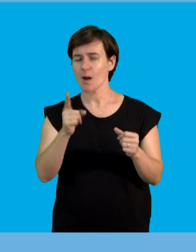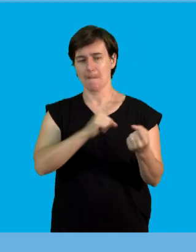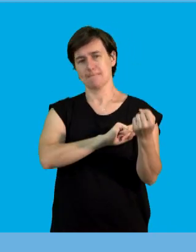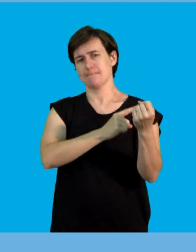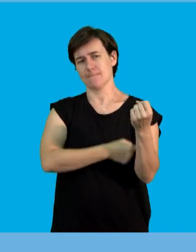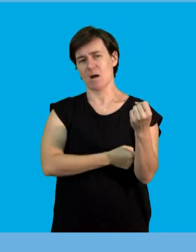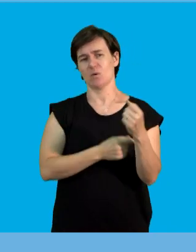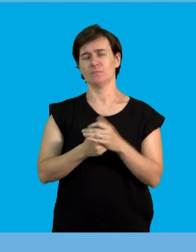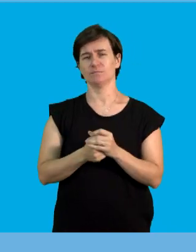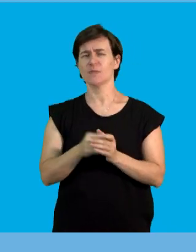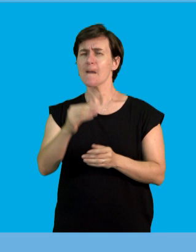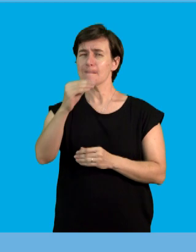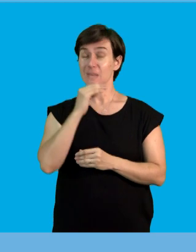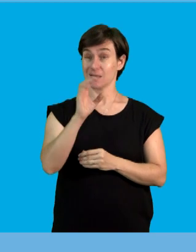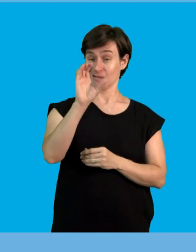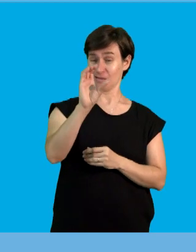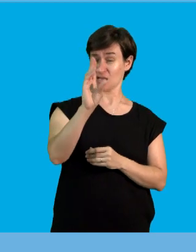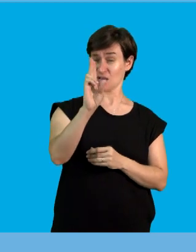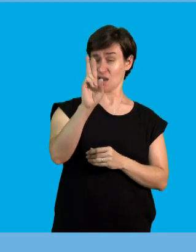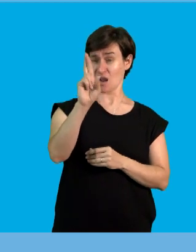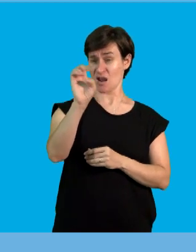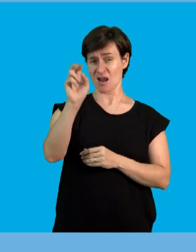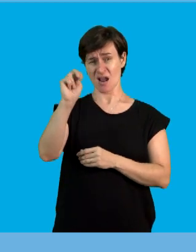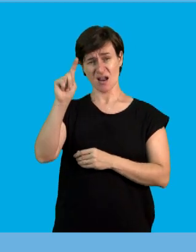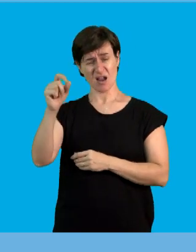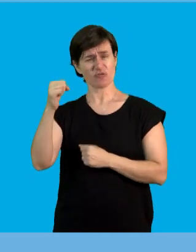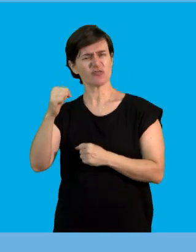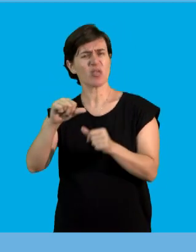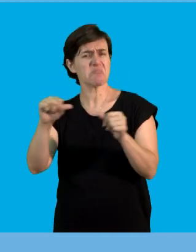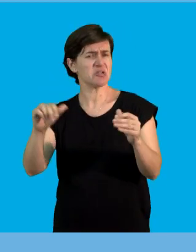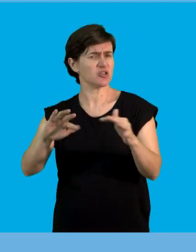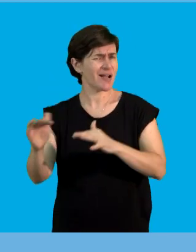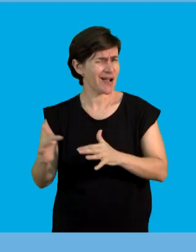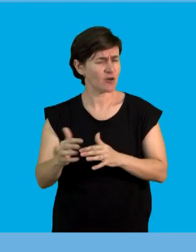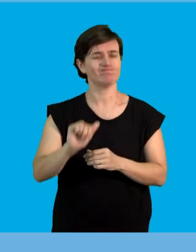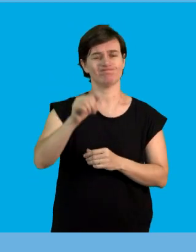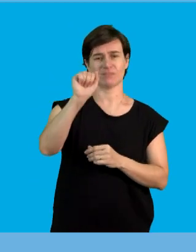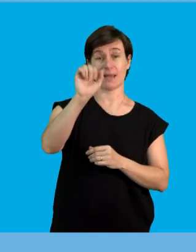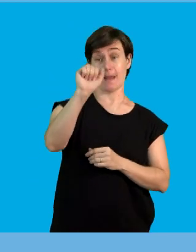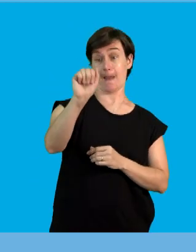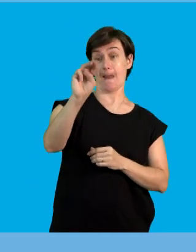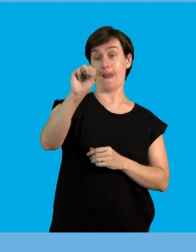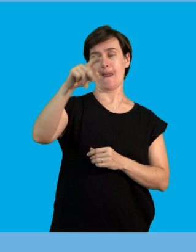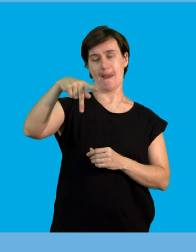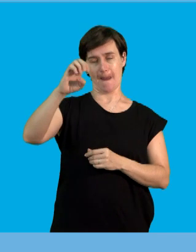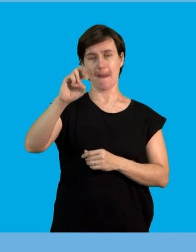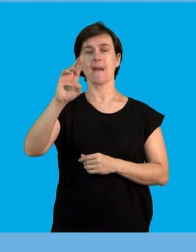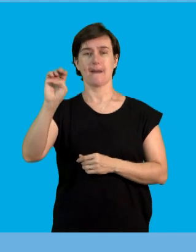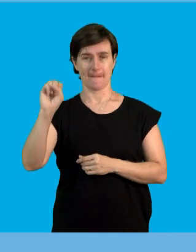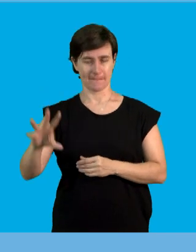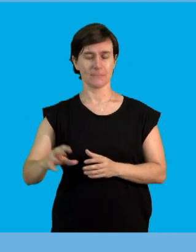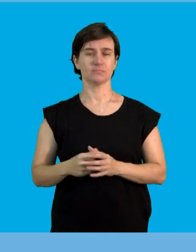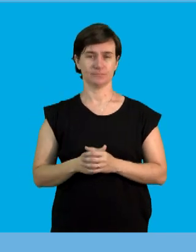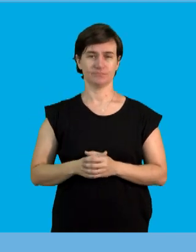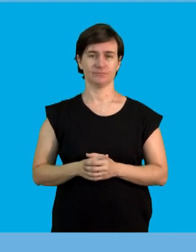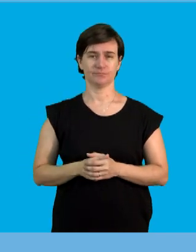So power is measured in watts. And then we should know that our current is always measured in amperes. So electric